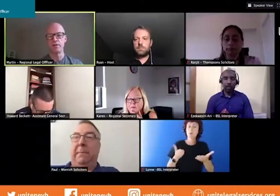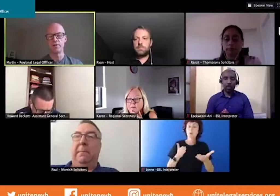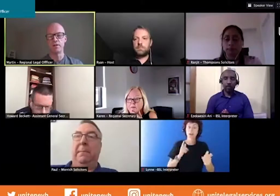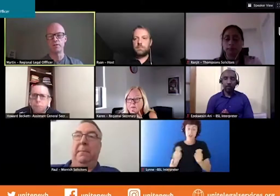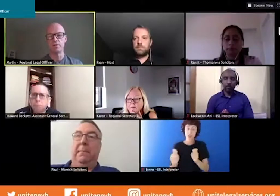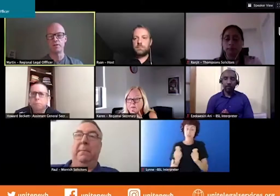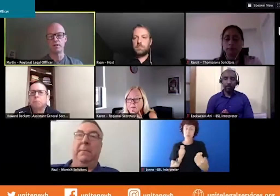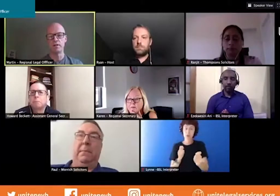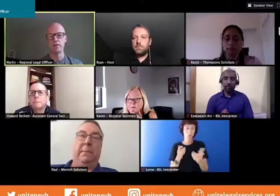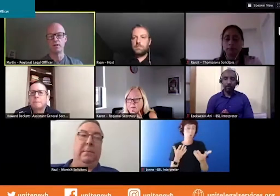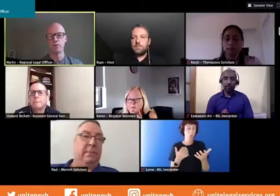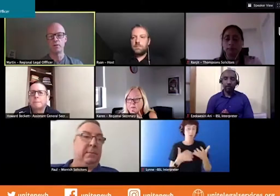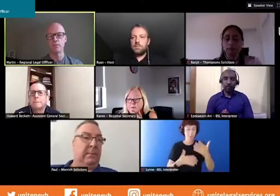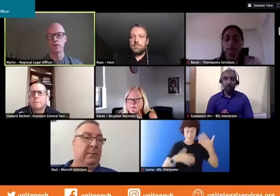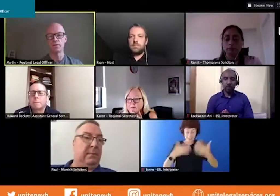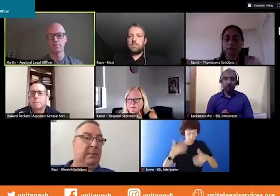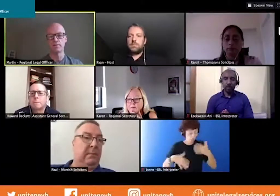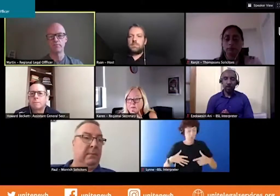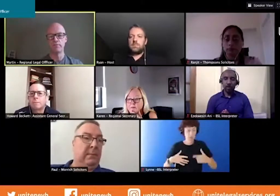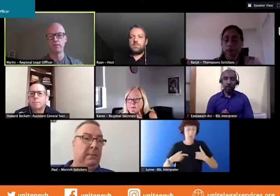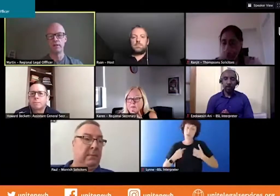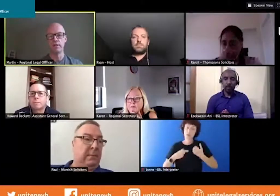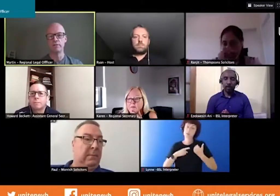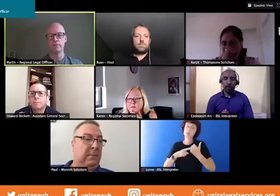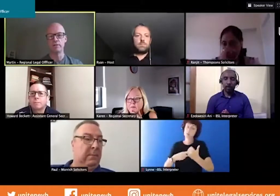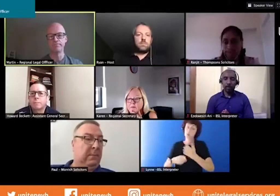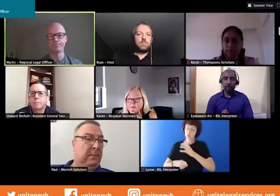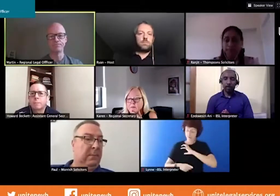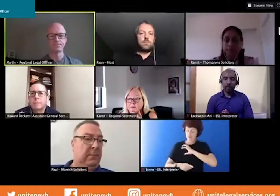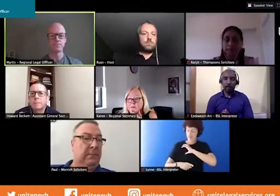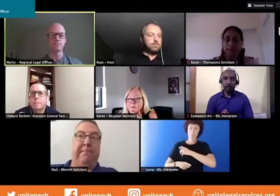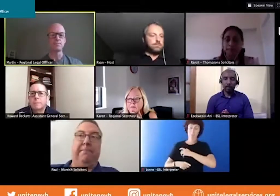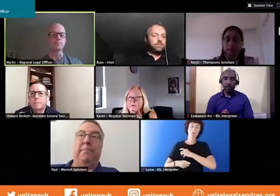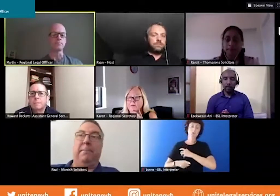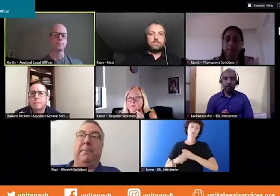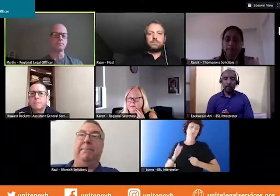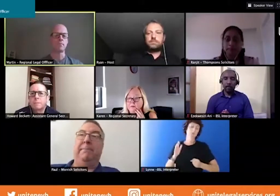serious injuries in a workplace. It's really, really crucial.